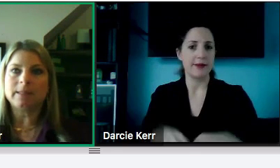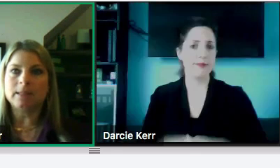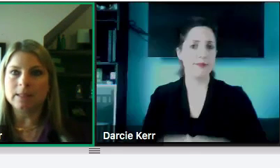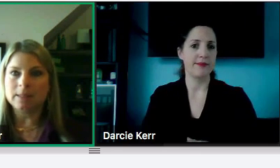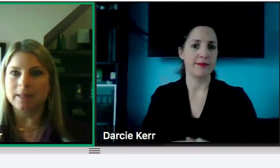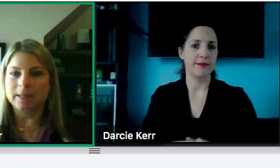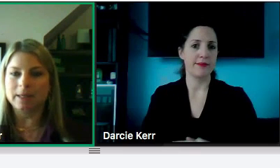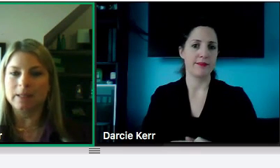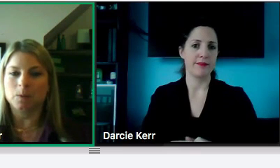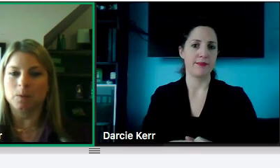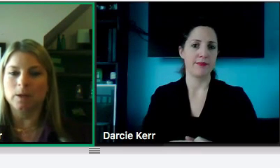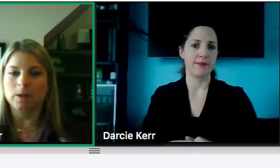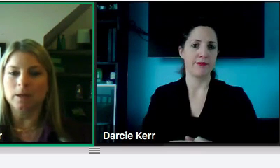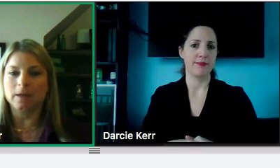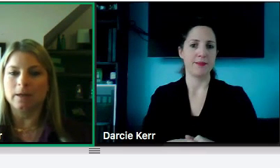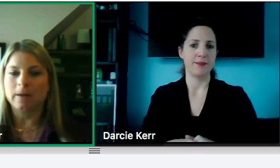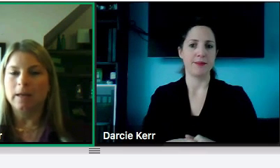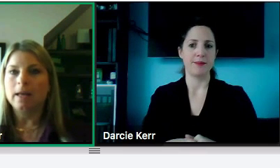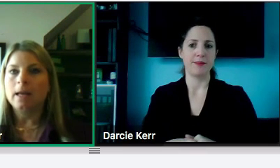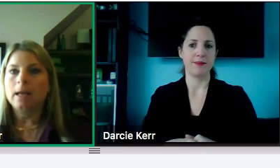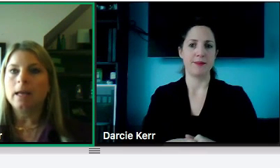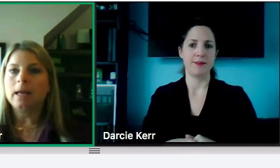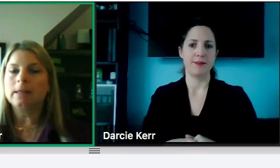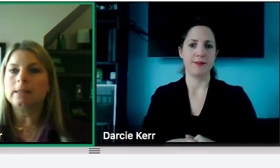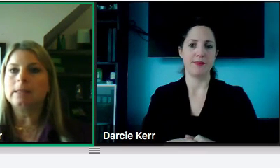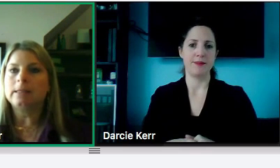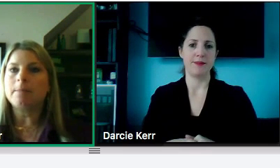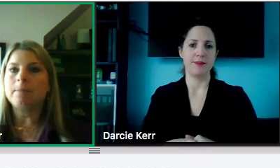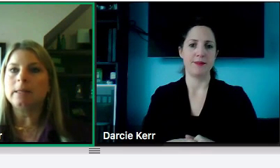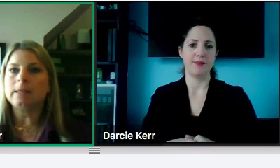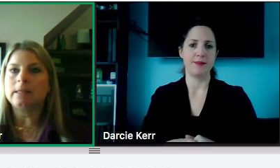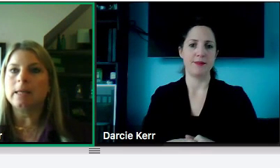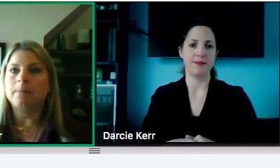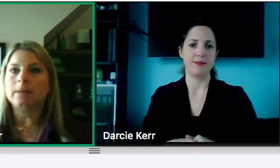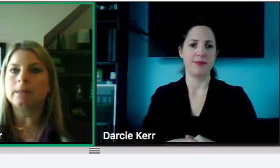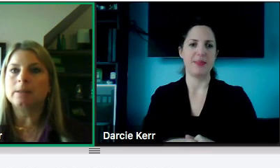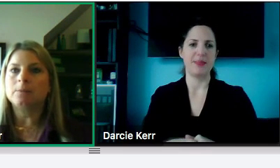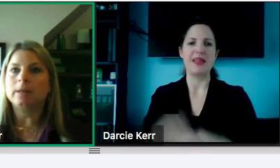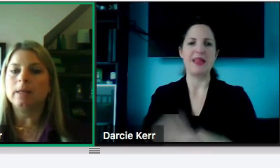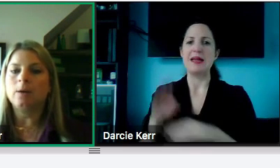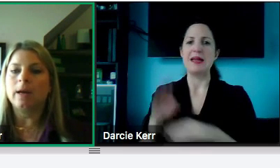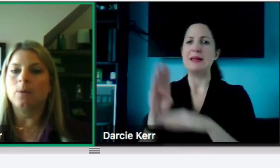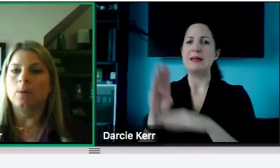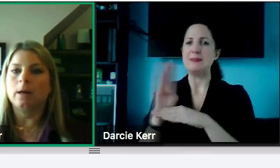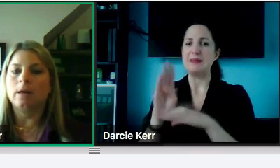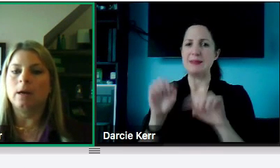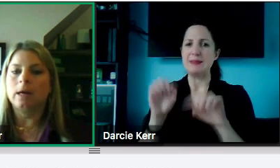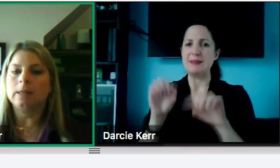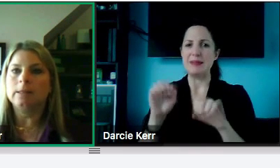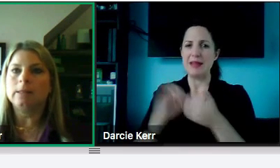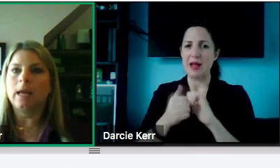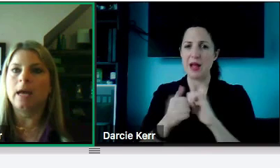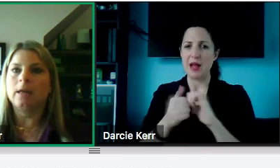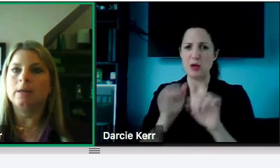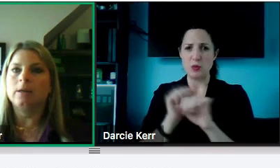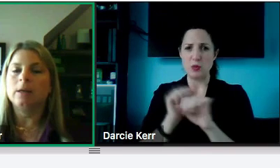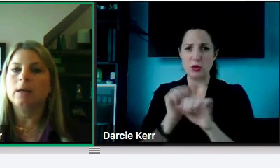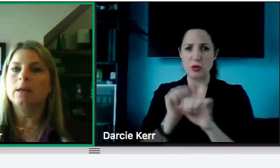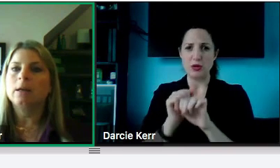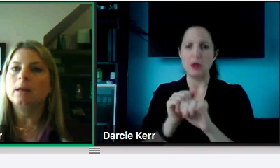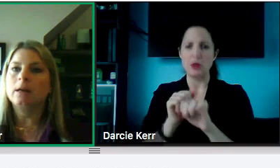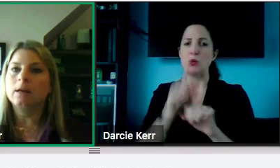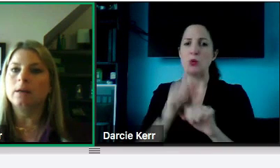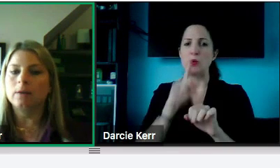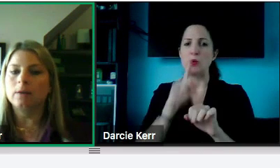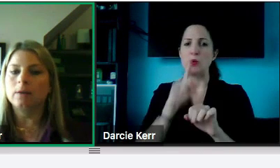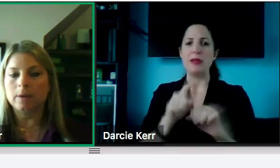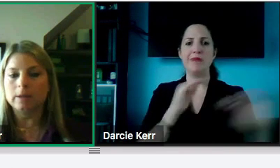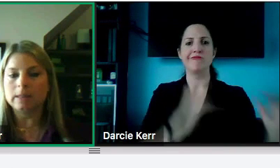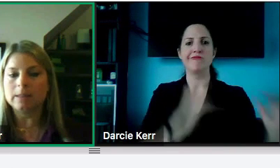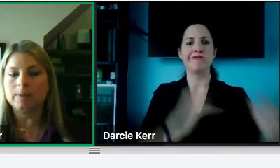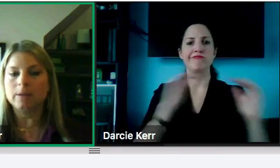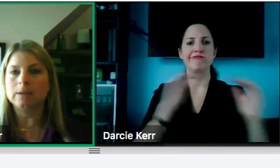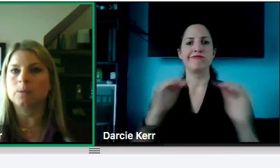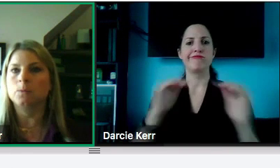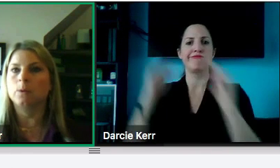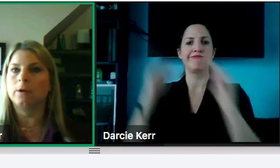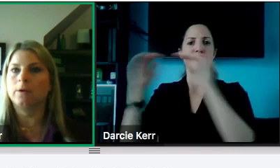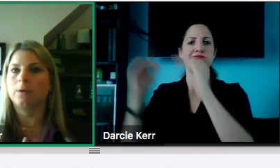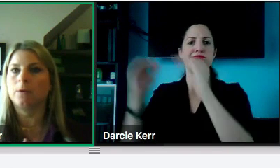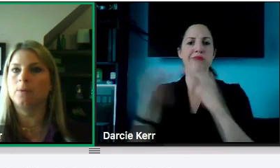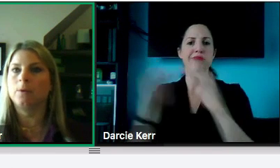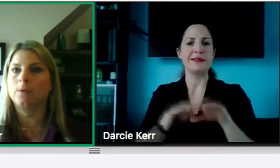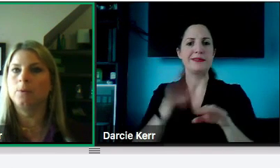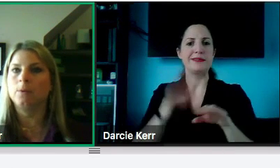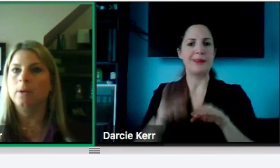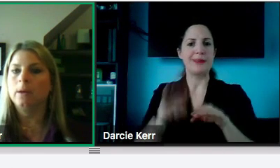How does Business Abilities work? It's step by step. It's really quite organized, and the